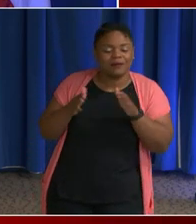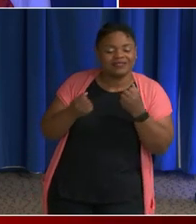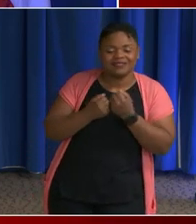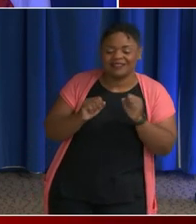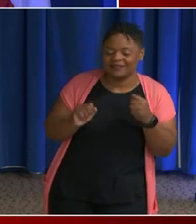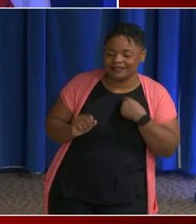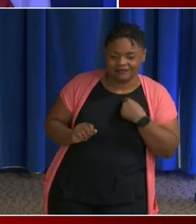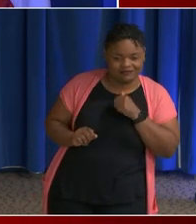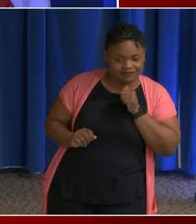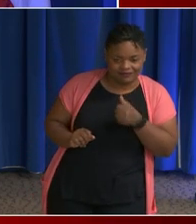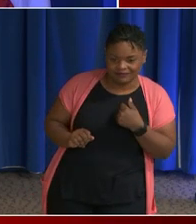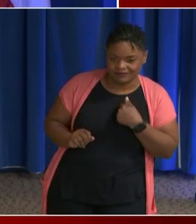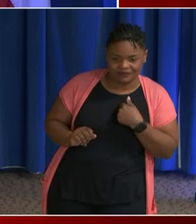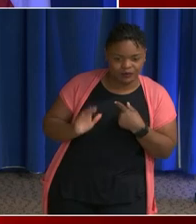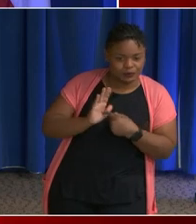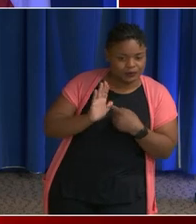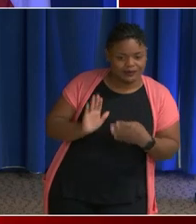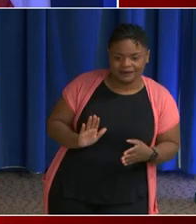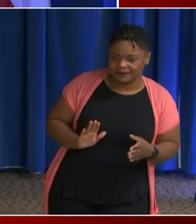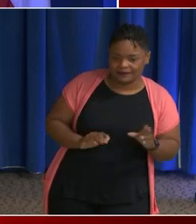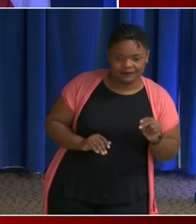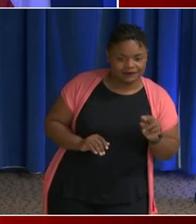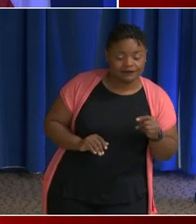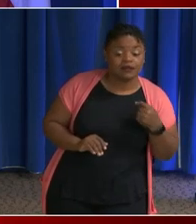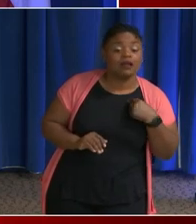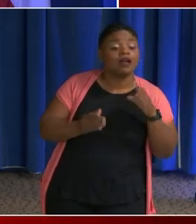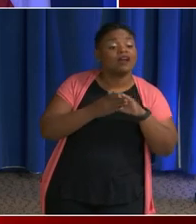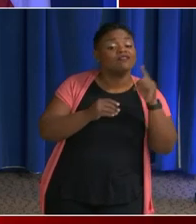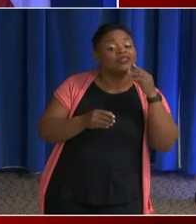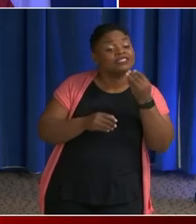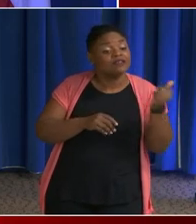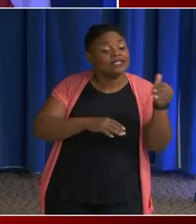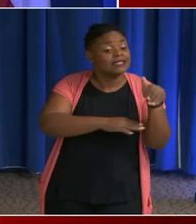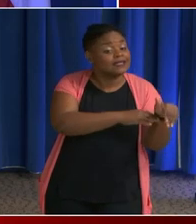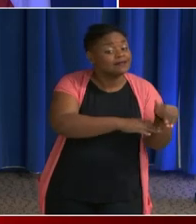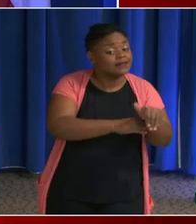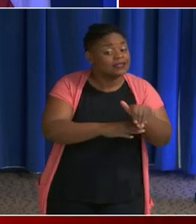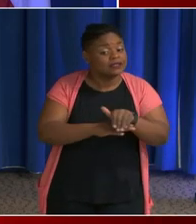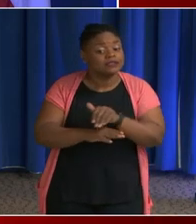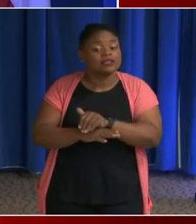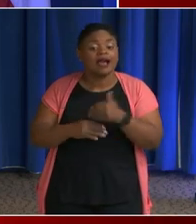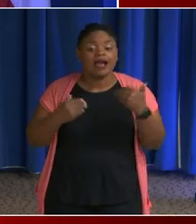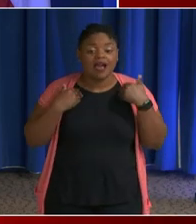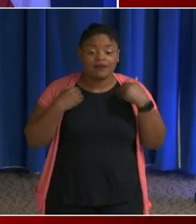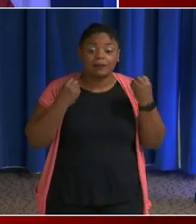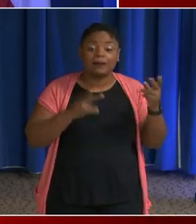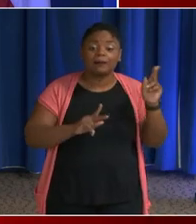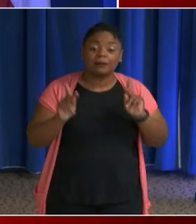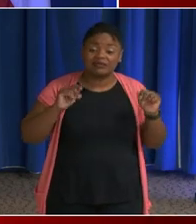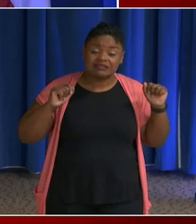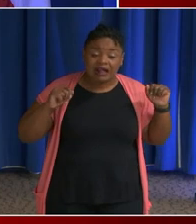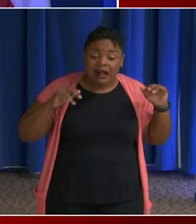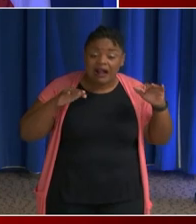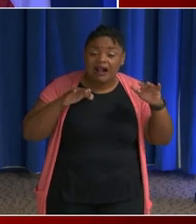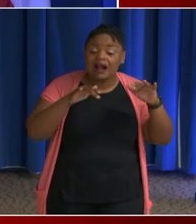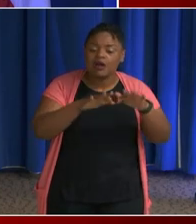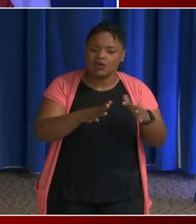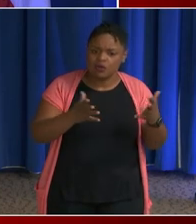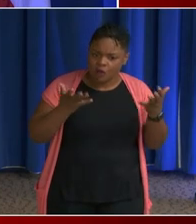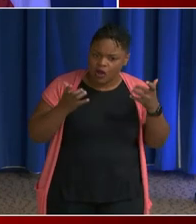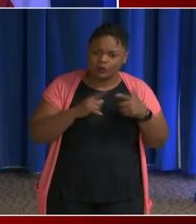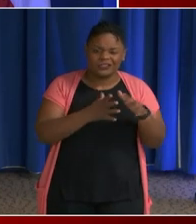reaction. And that is, for a couple of nights, there was a critical mass of people here that were bent on